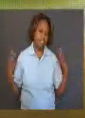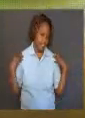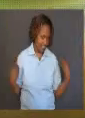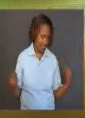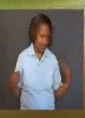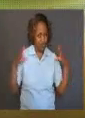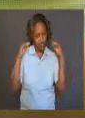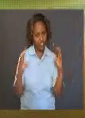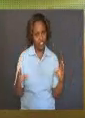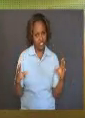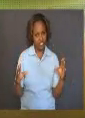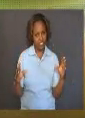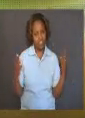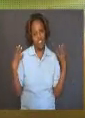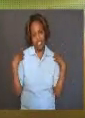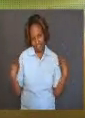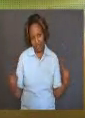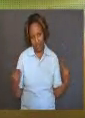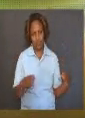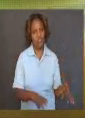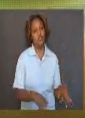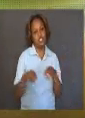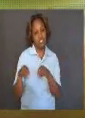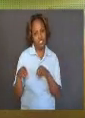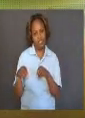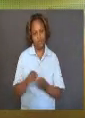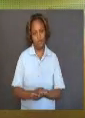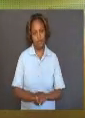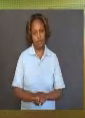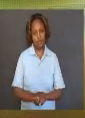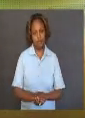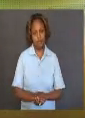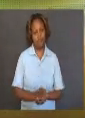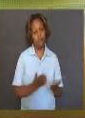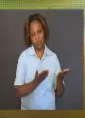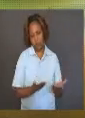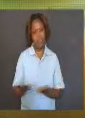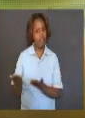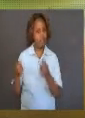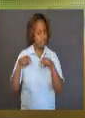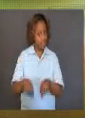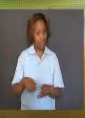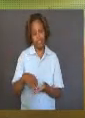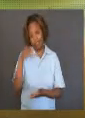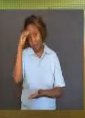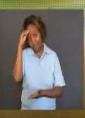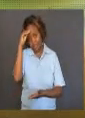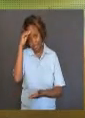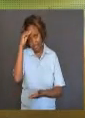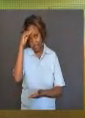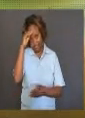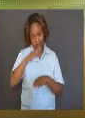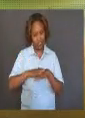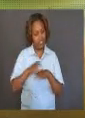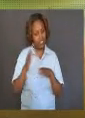Hello, teacher. Hello, students. Welcome to today's lesson on